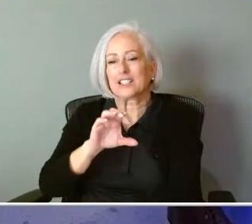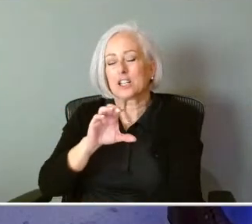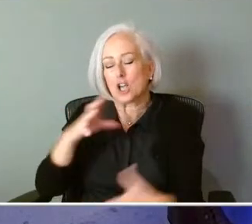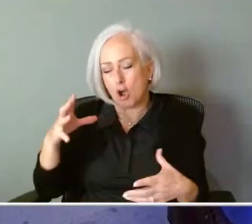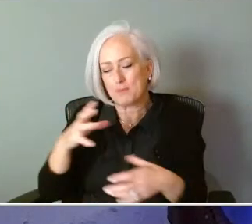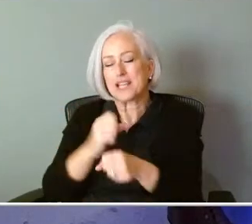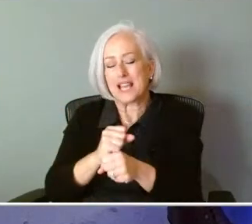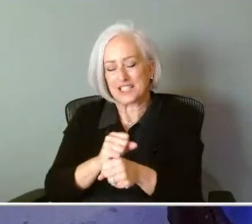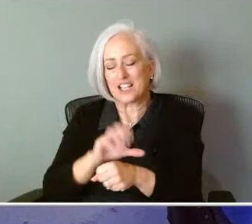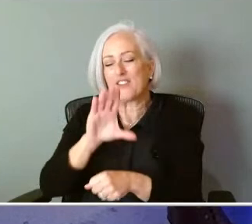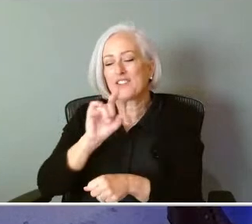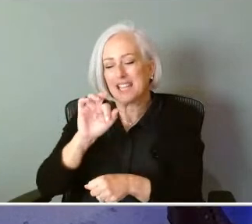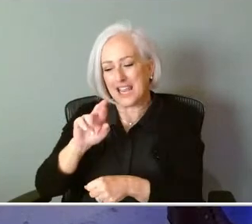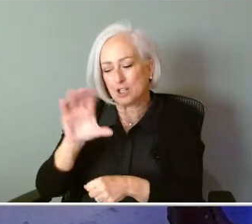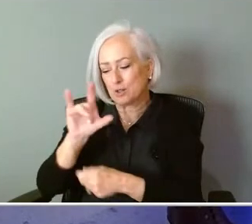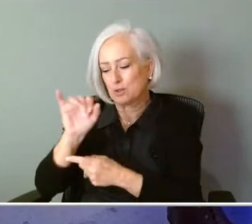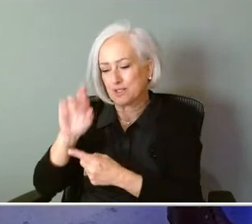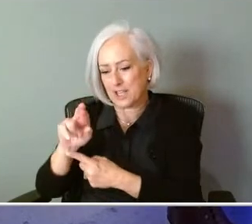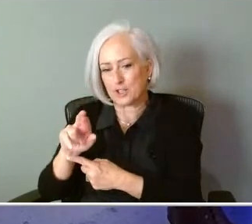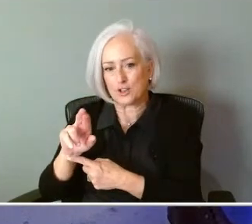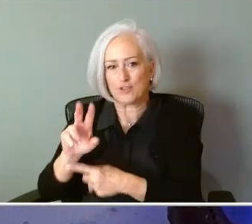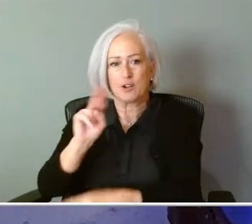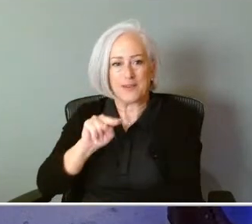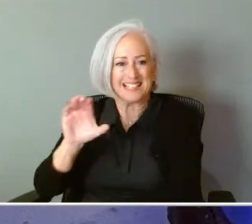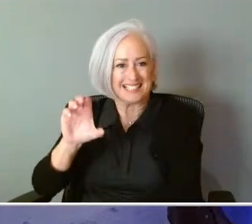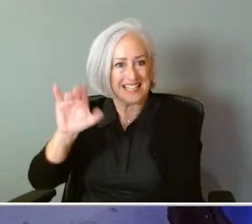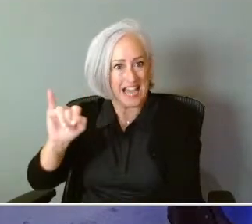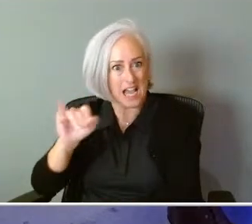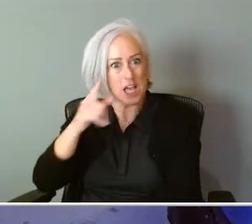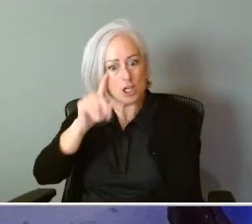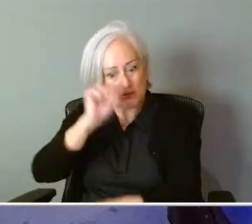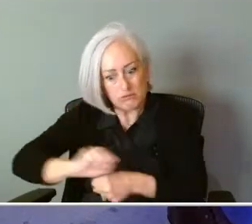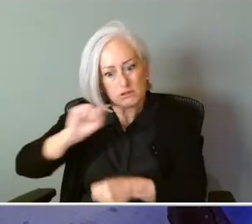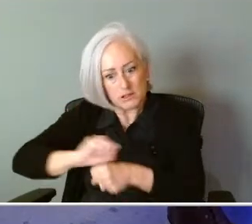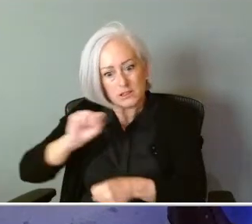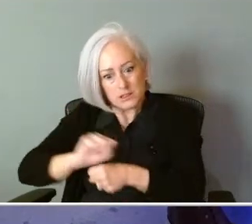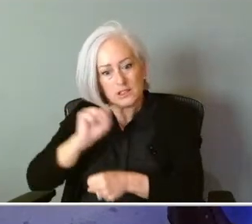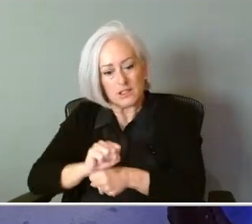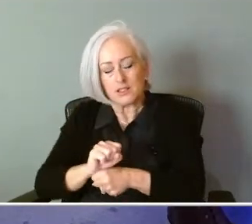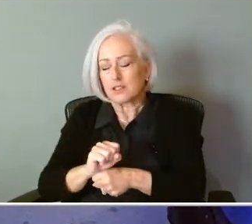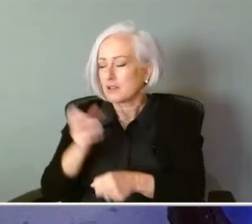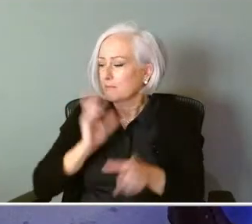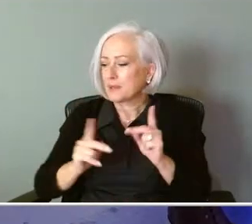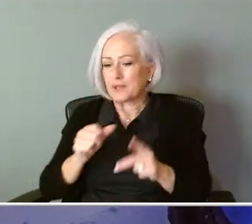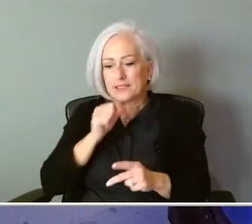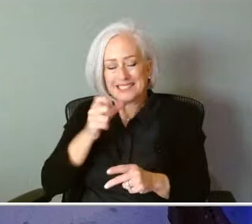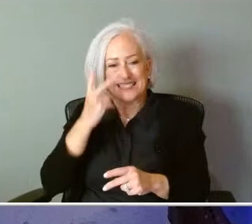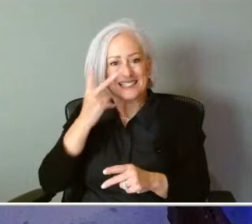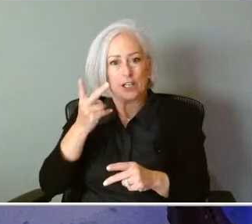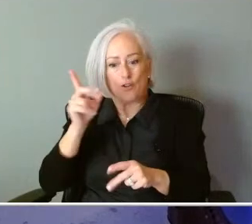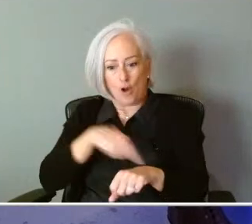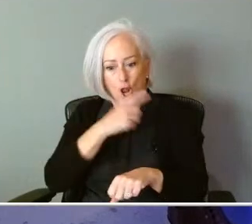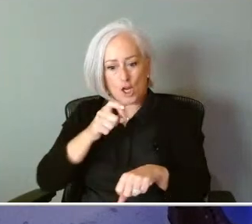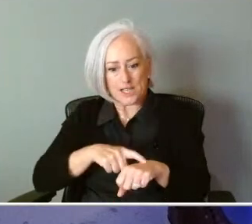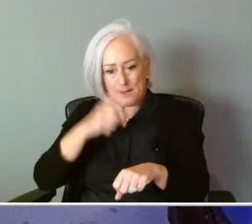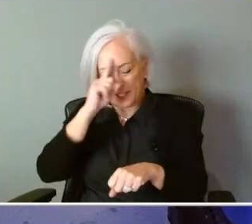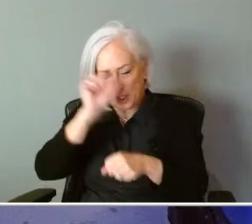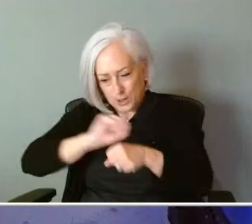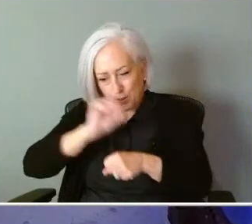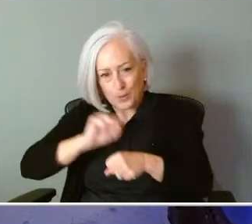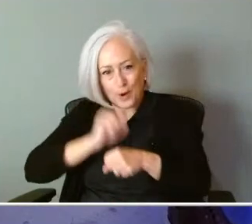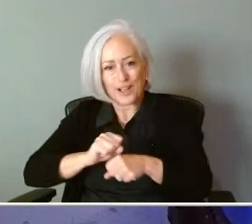Institute. You were working very hard. It's almost like nobody saw you for so long because you were in there working on this designation and writing up all those